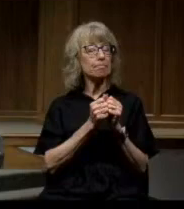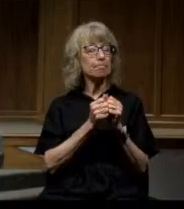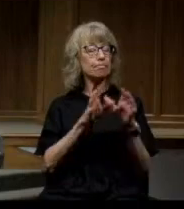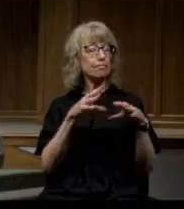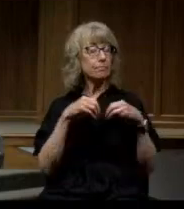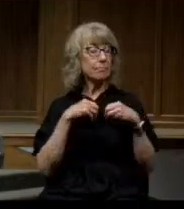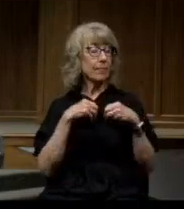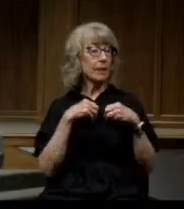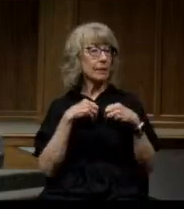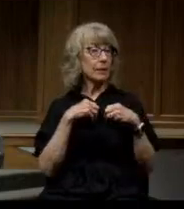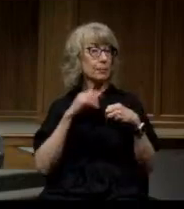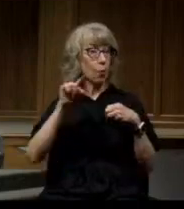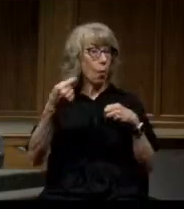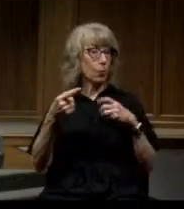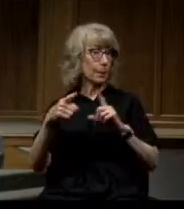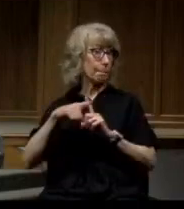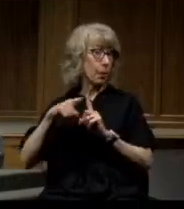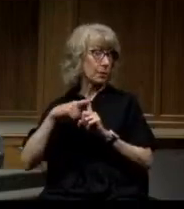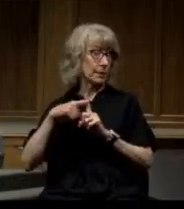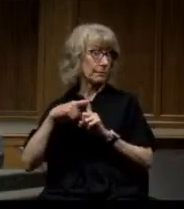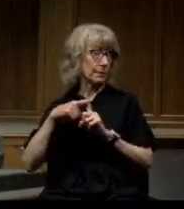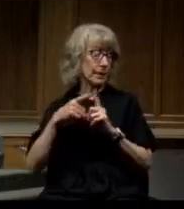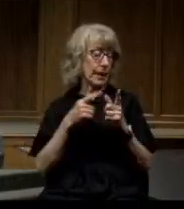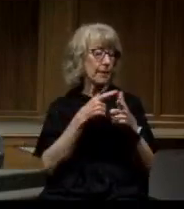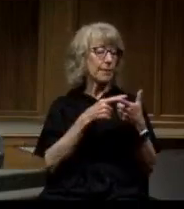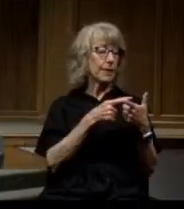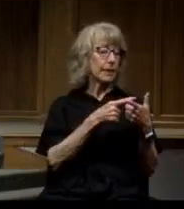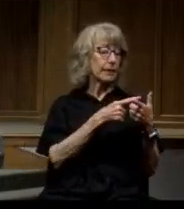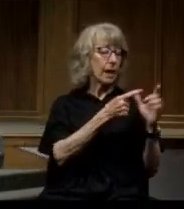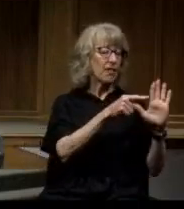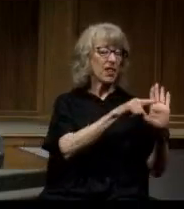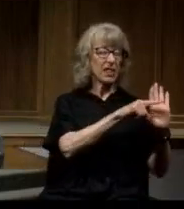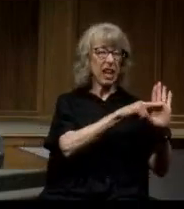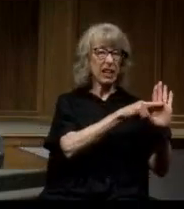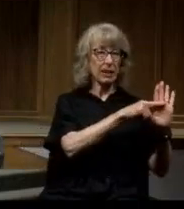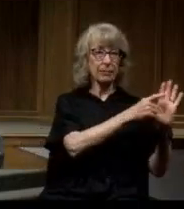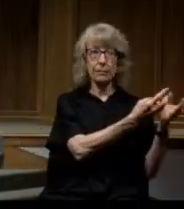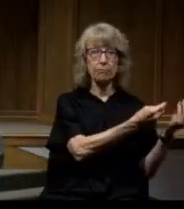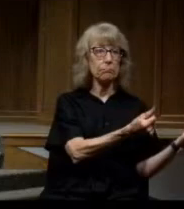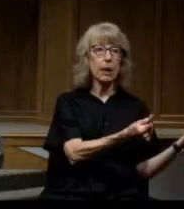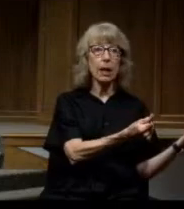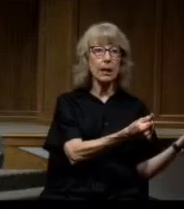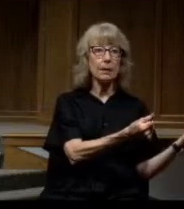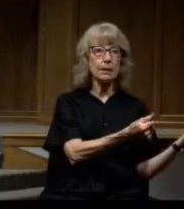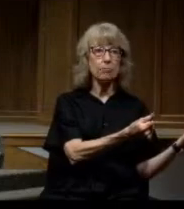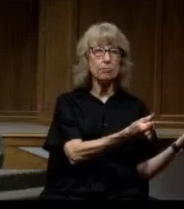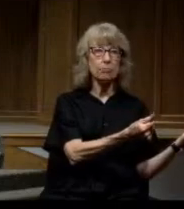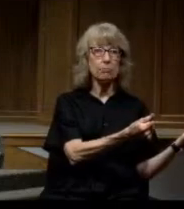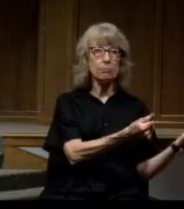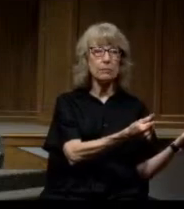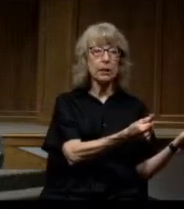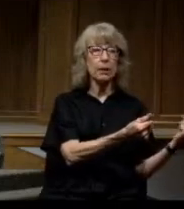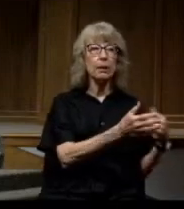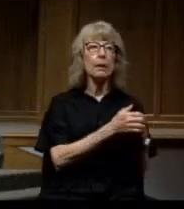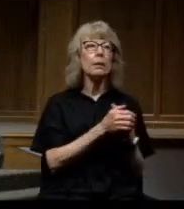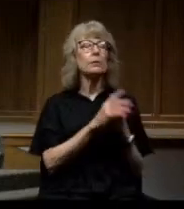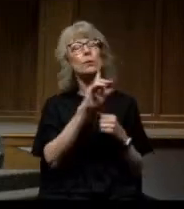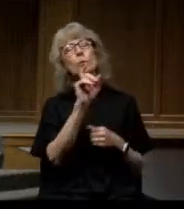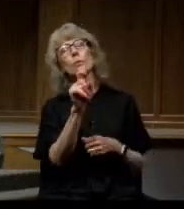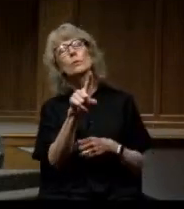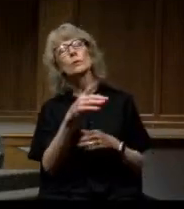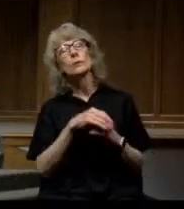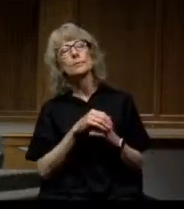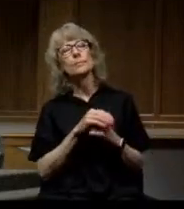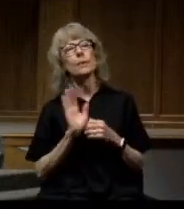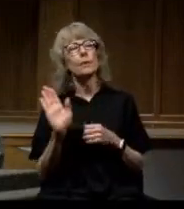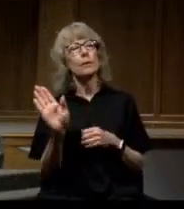can't exist. It will die. So let me ask you, which part of your life do you need to